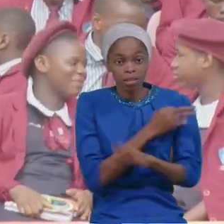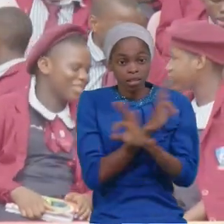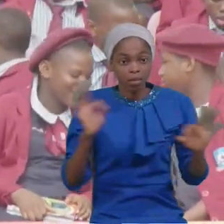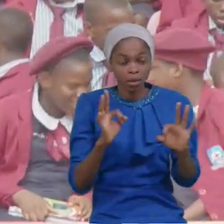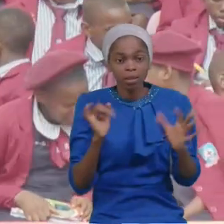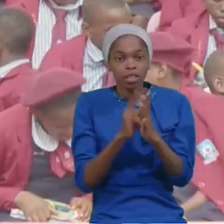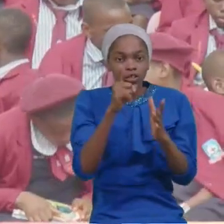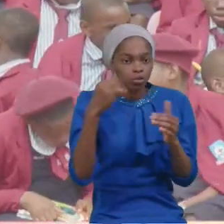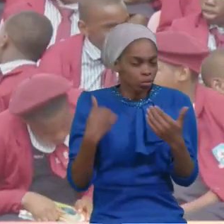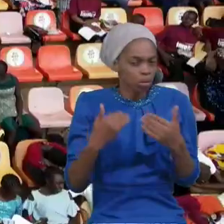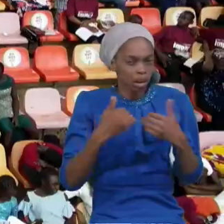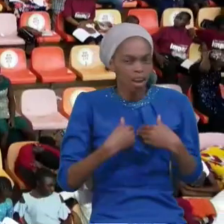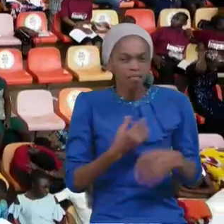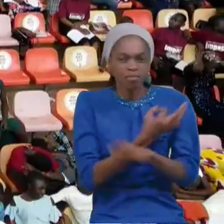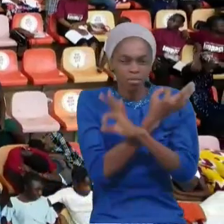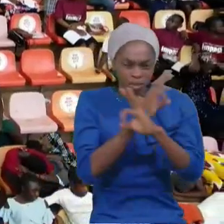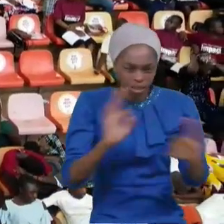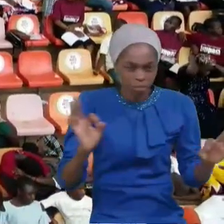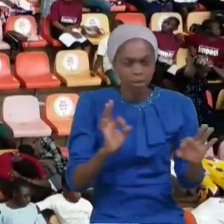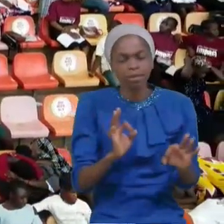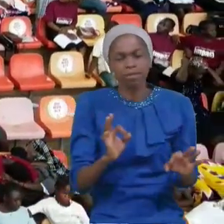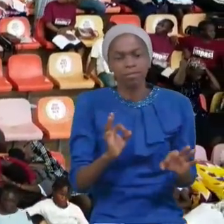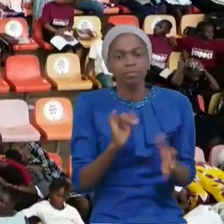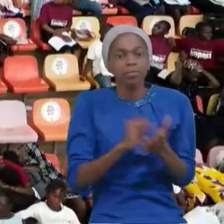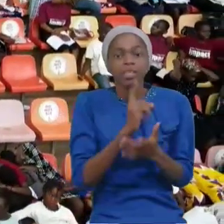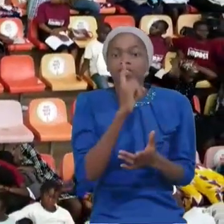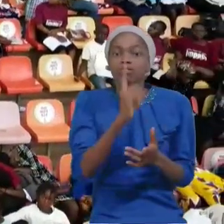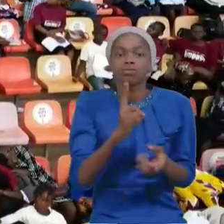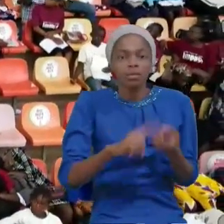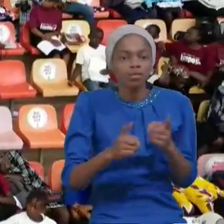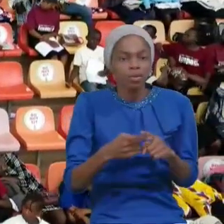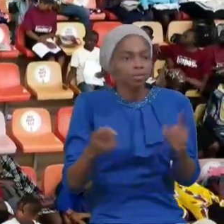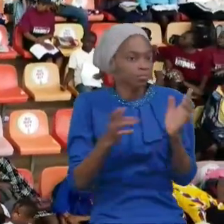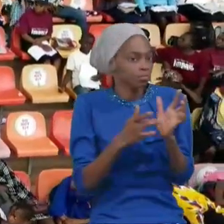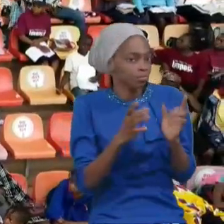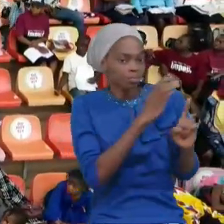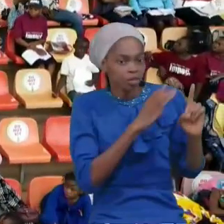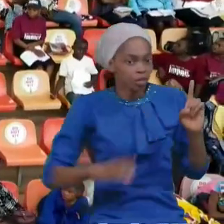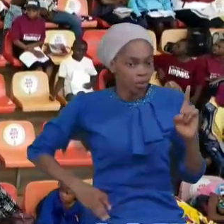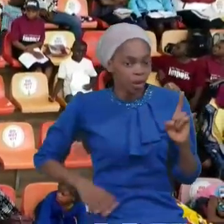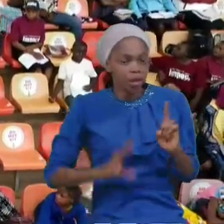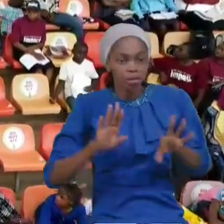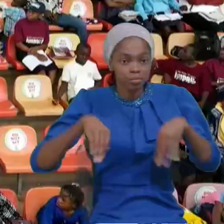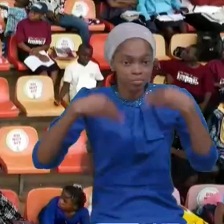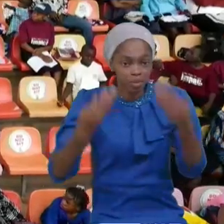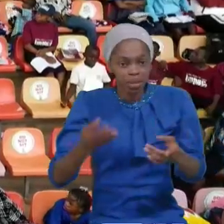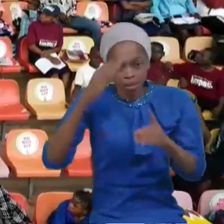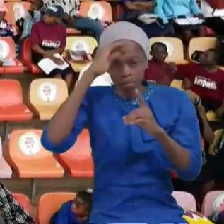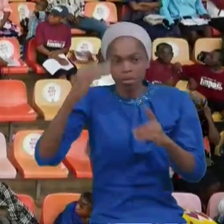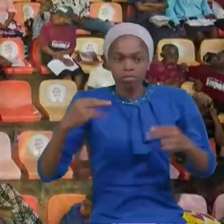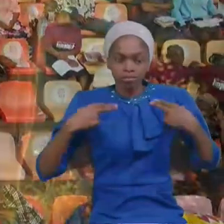down his health that you might have healing and health. That's a real